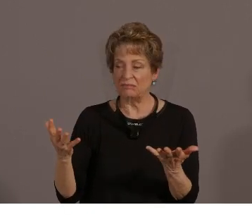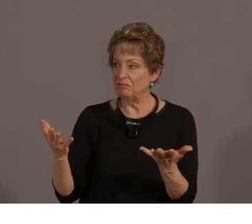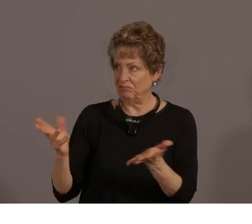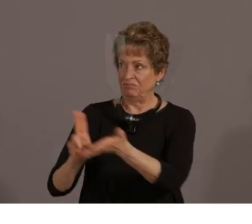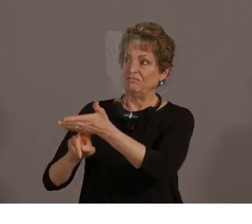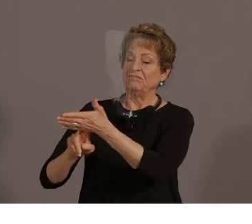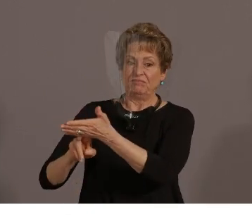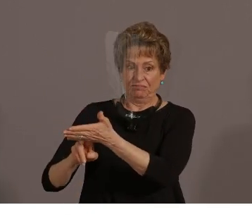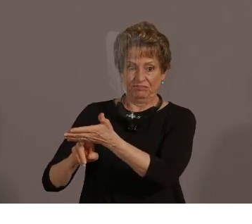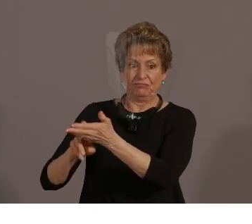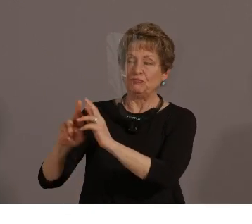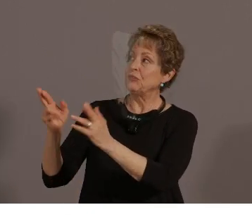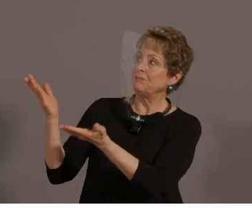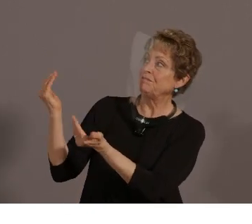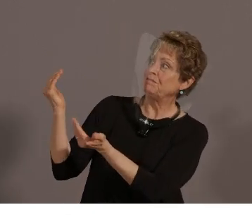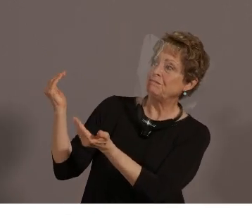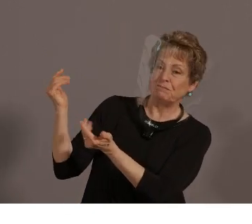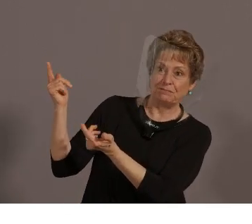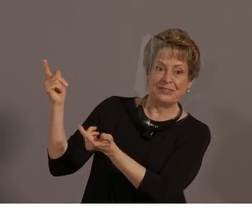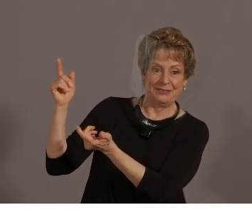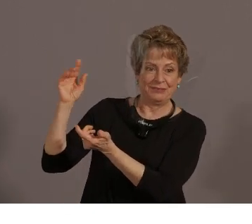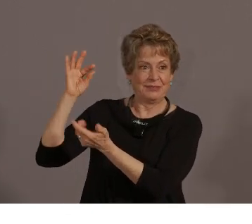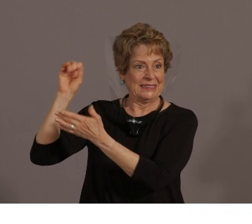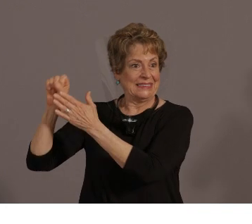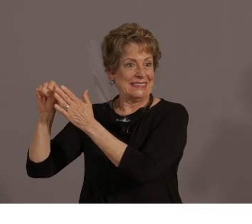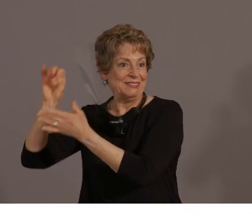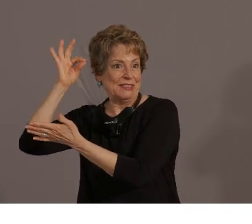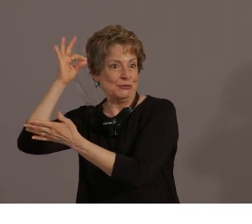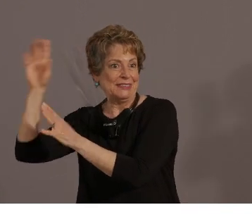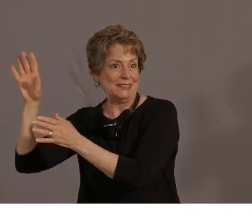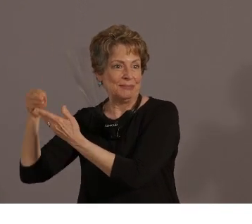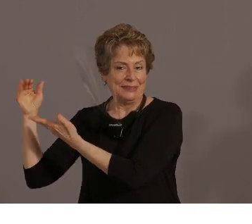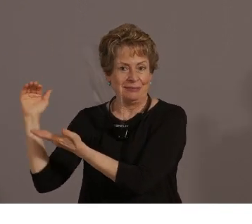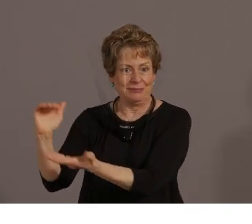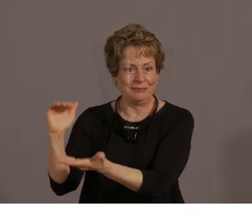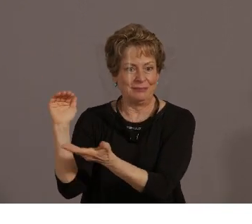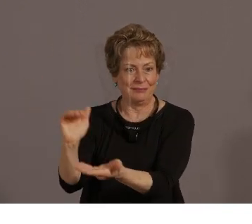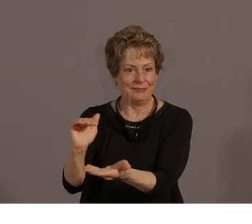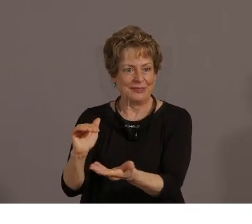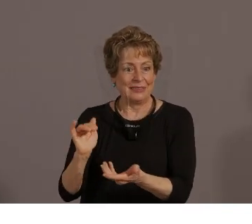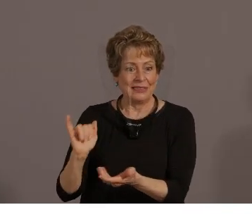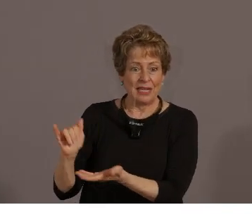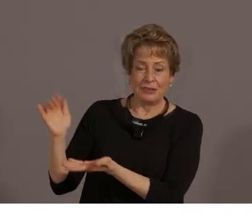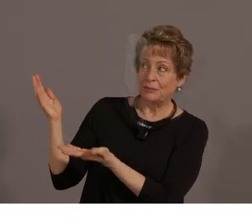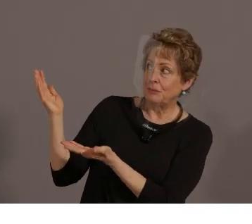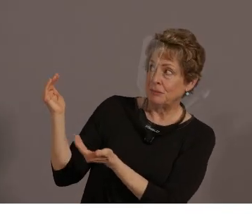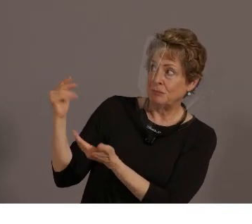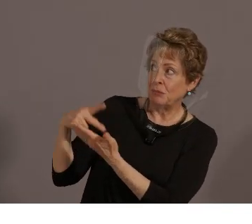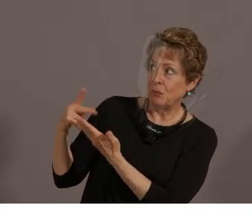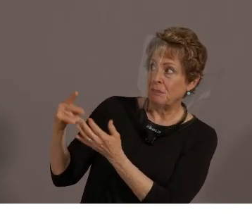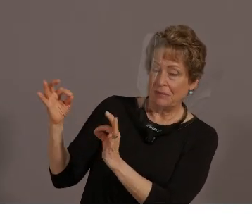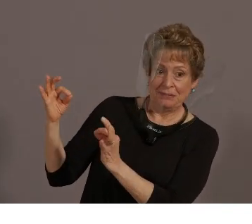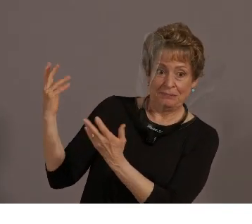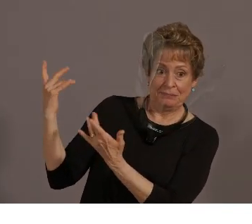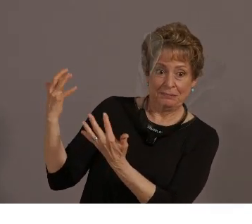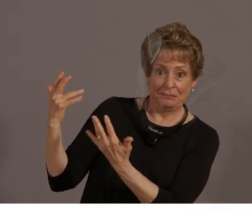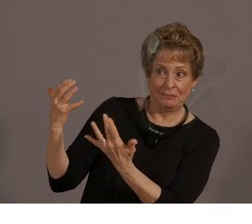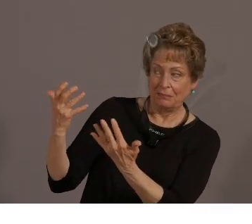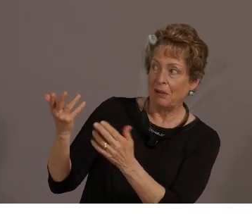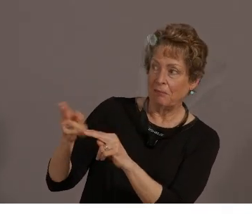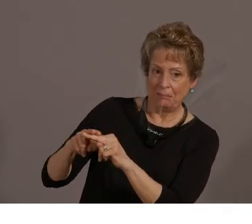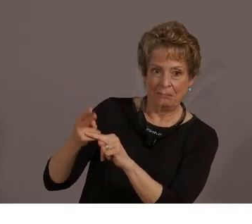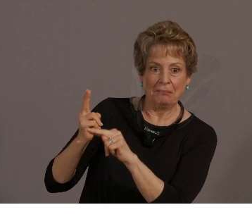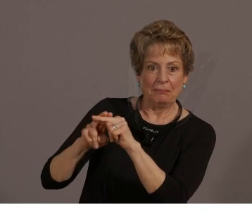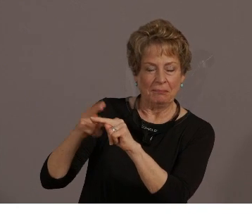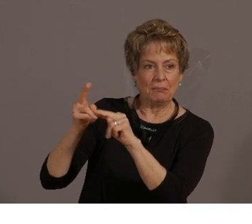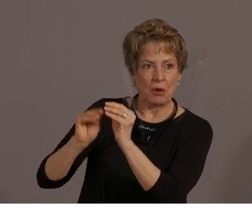to receive vaccine. So as that program continues to get additional federal allocations, that program will